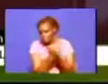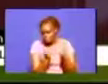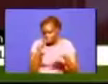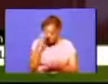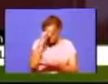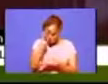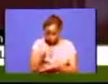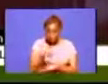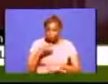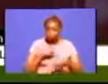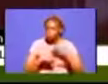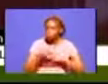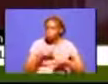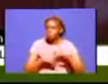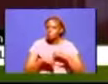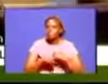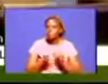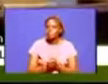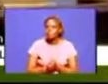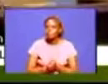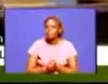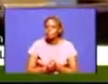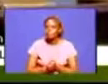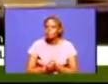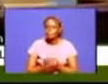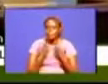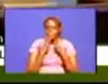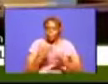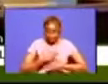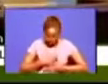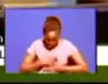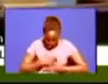has to be corruption. Thank you, Mr. Speaker.